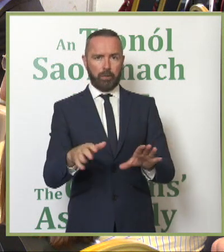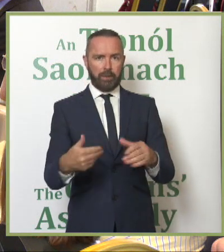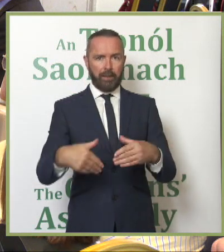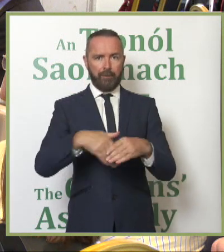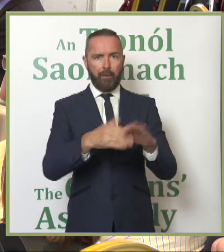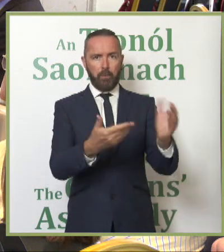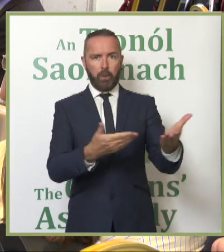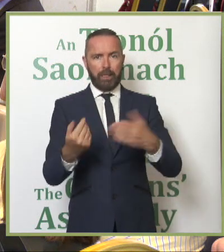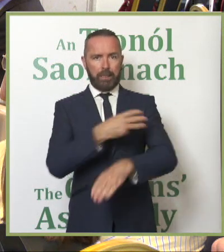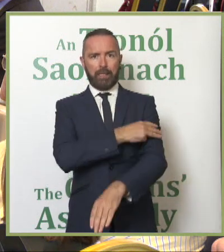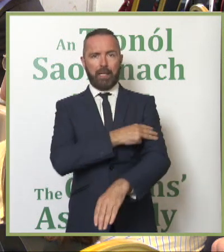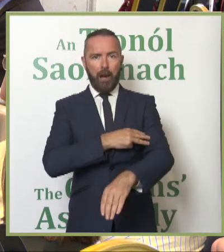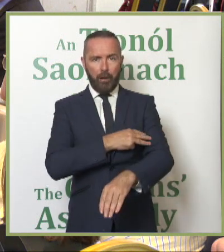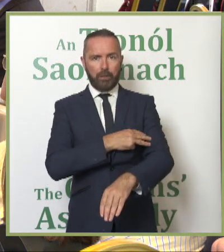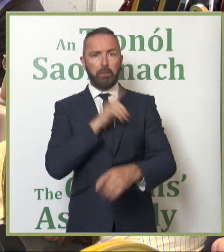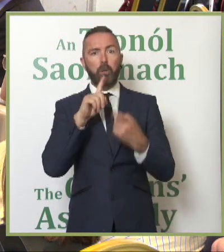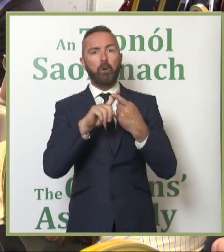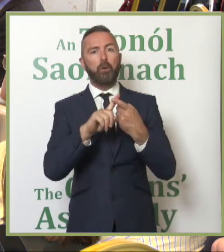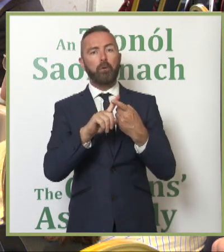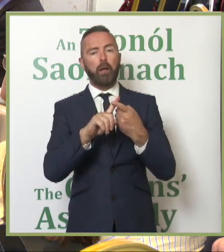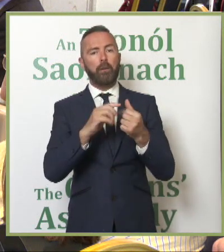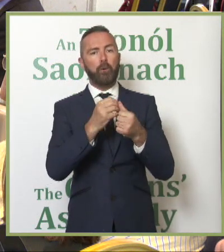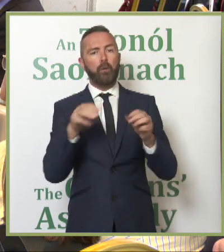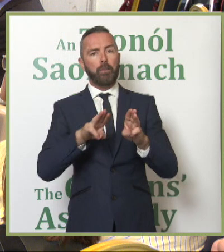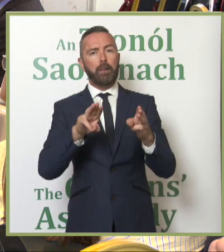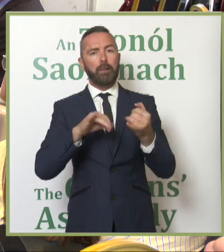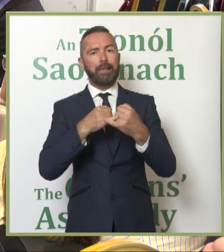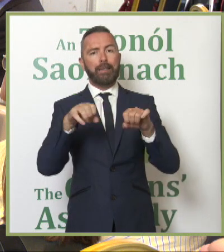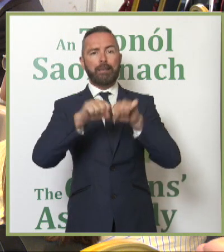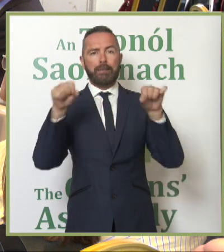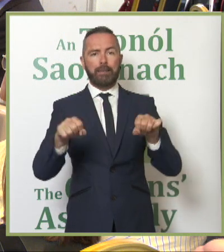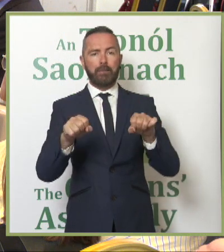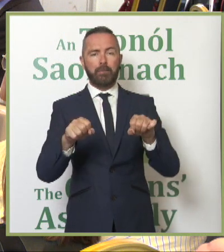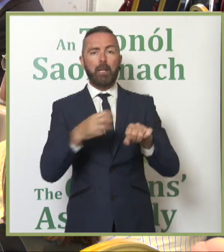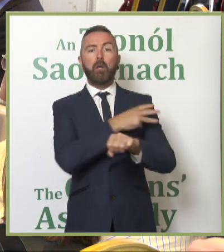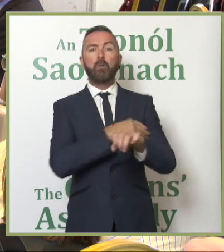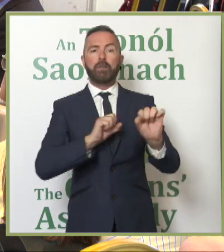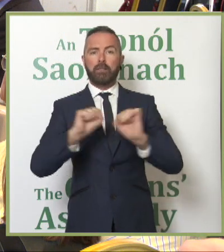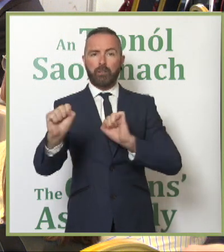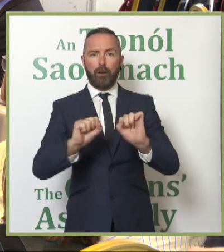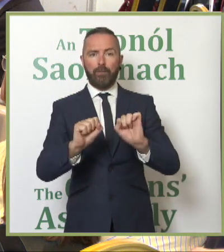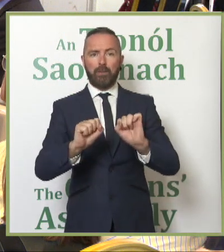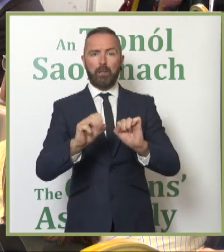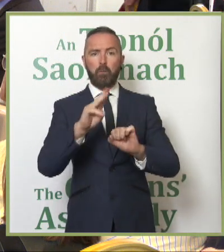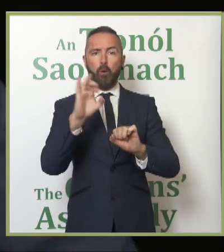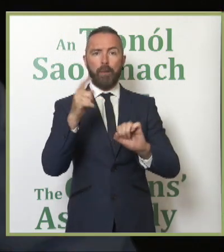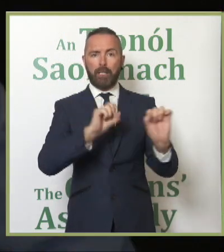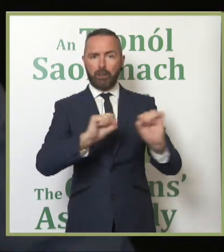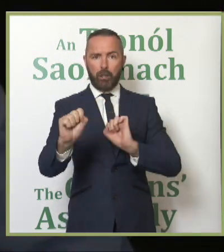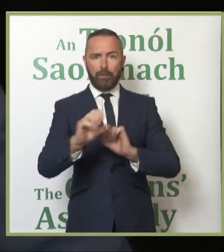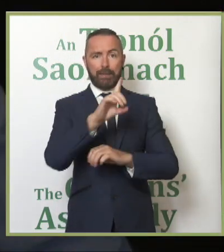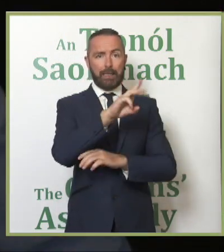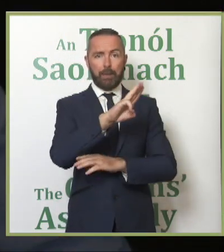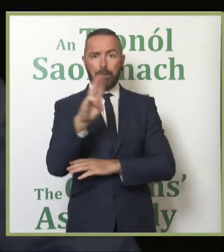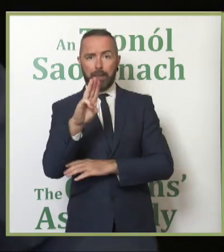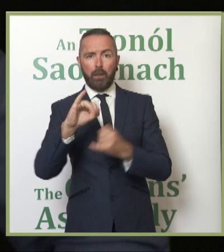the Gardaí, but also others within the system, the prison services, the probation services, the DPP, and others that we